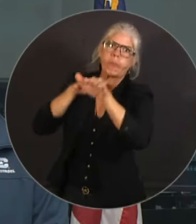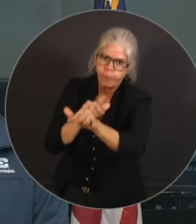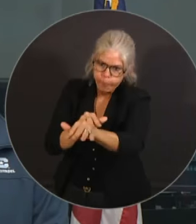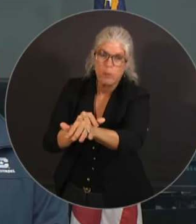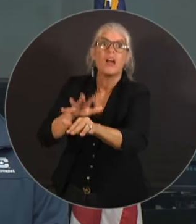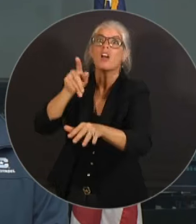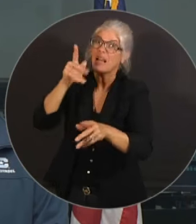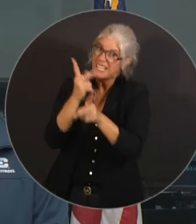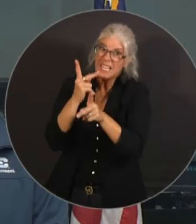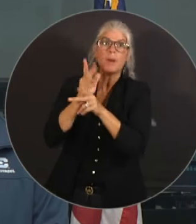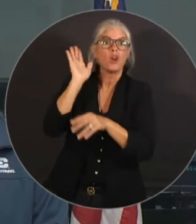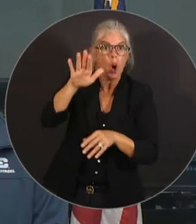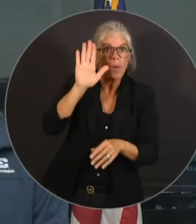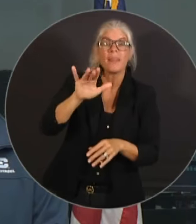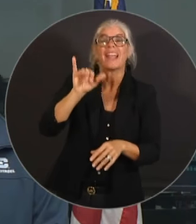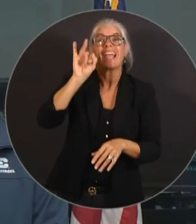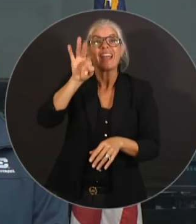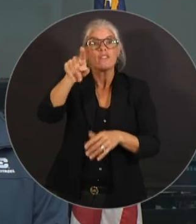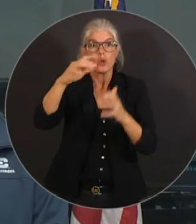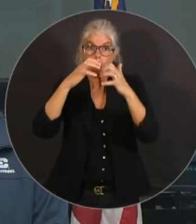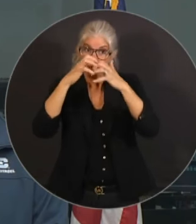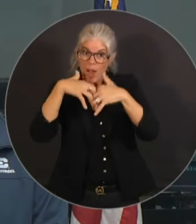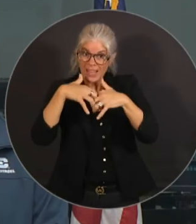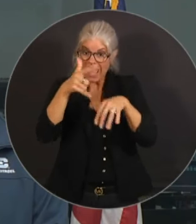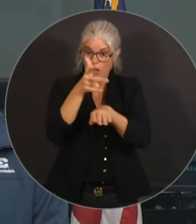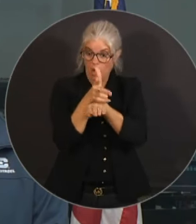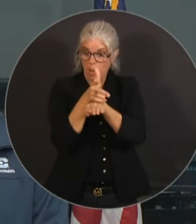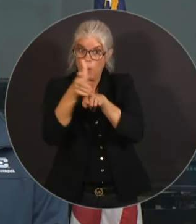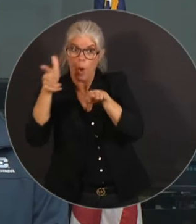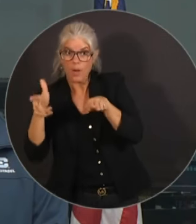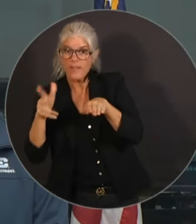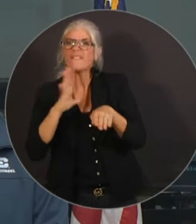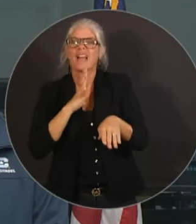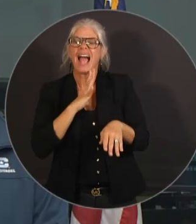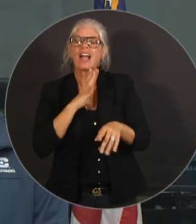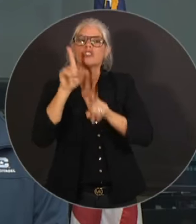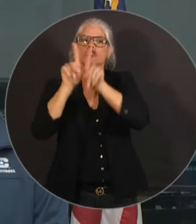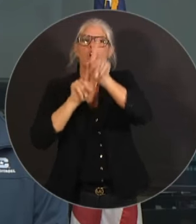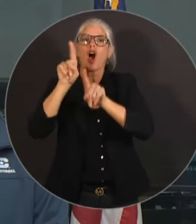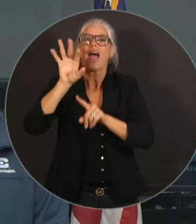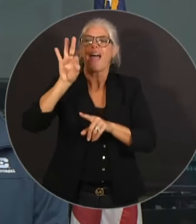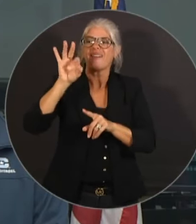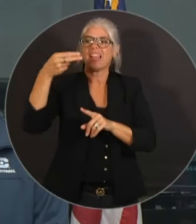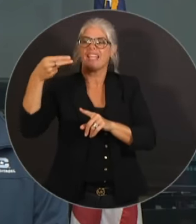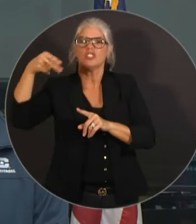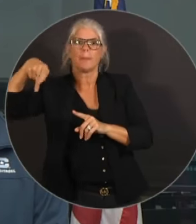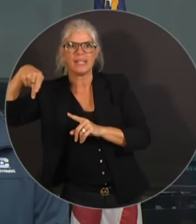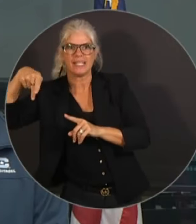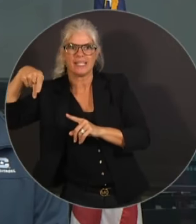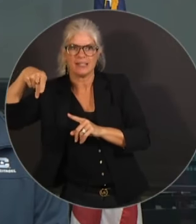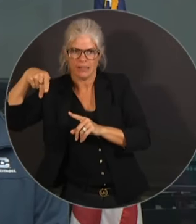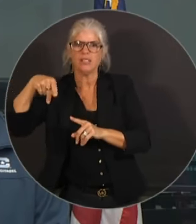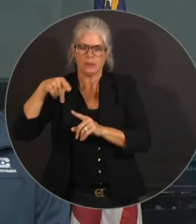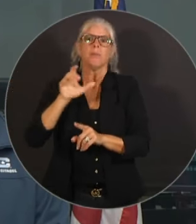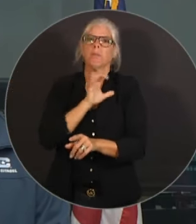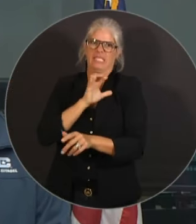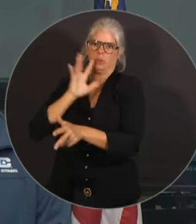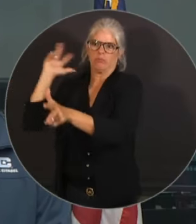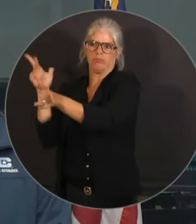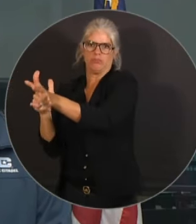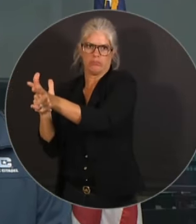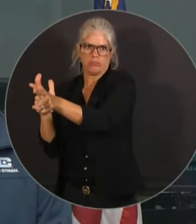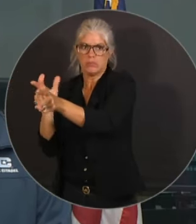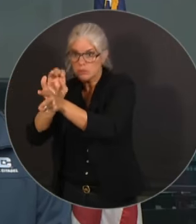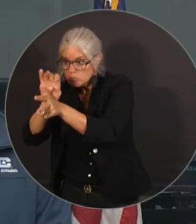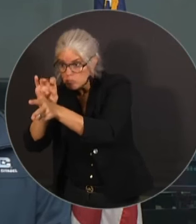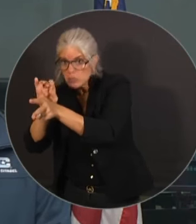But if you do break down, remember Star FHP. We will have a trooper or a road ranger to you immediately to make sure that you are taken